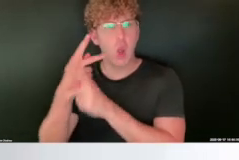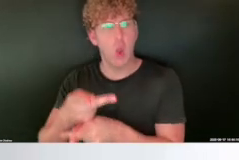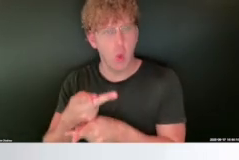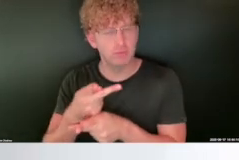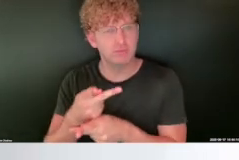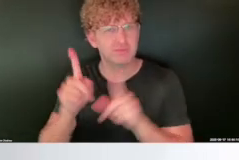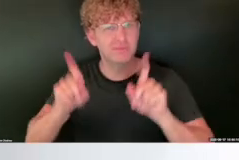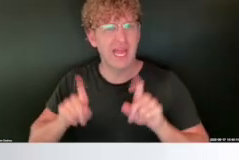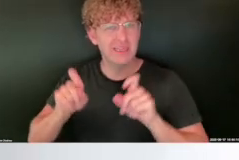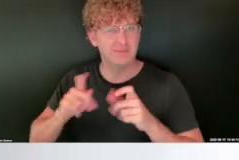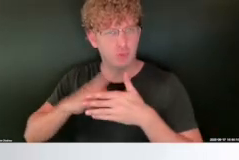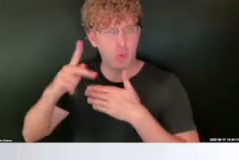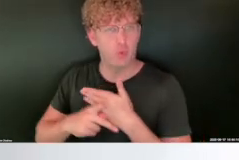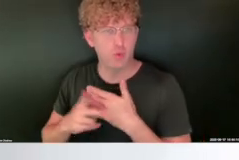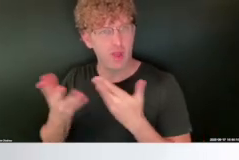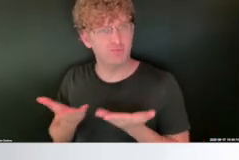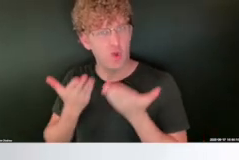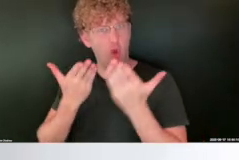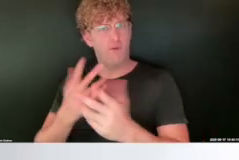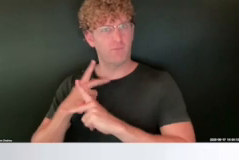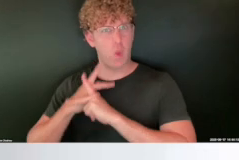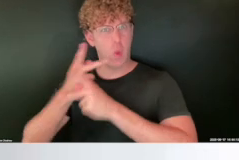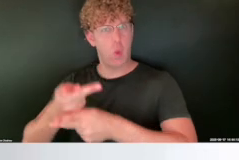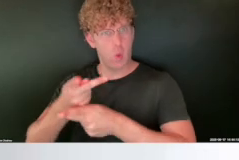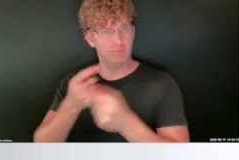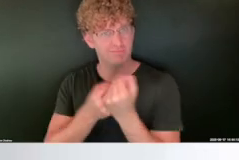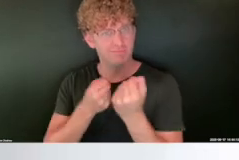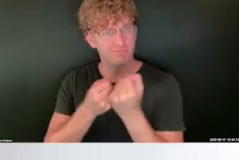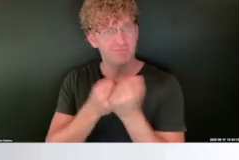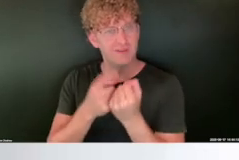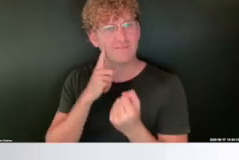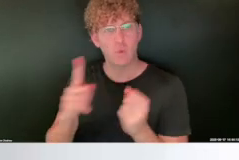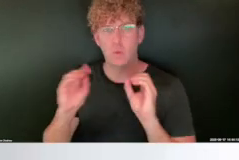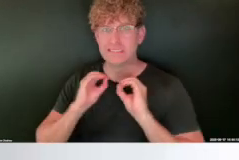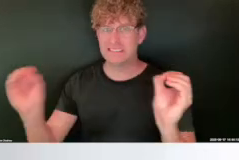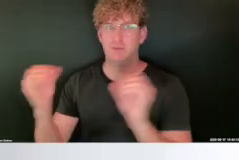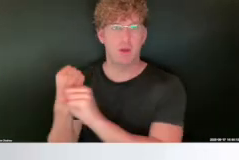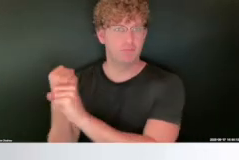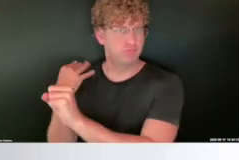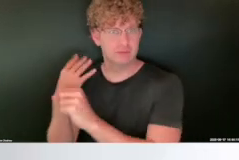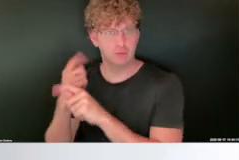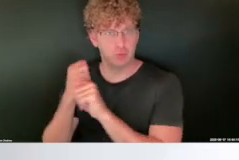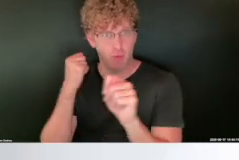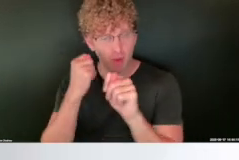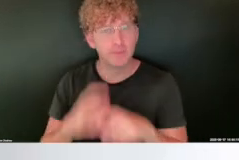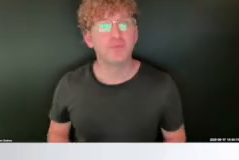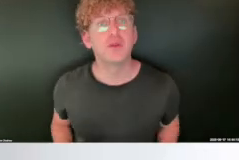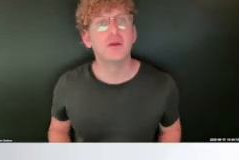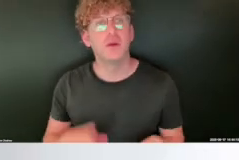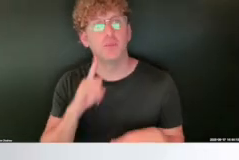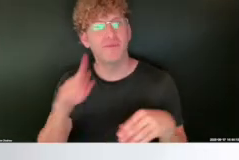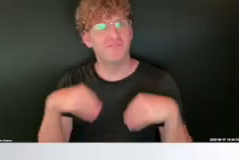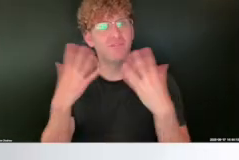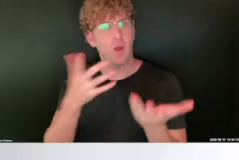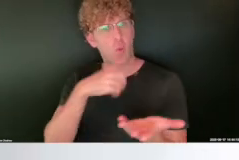qualified lenders with a loan loss reserve account. For each qualified loan enrolled in the program, CARB will put